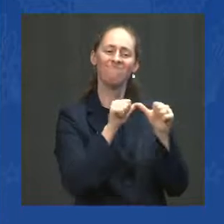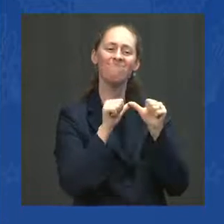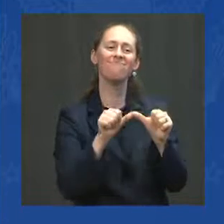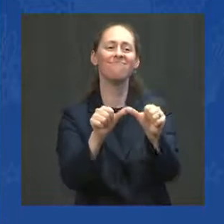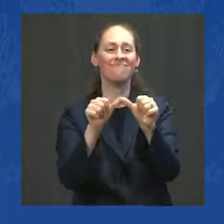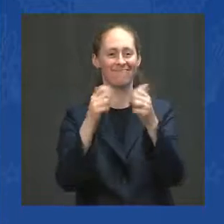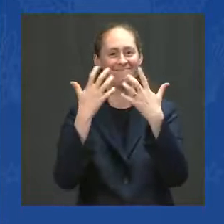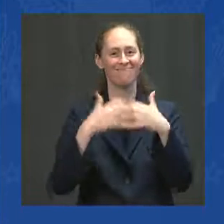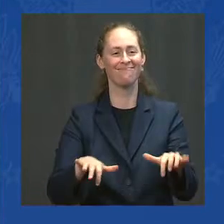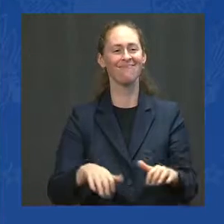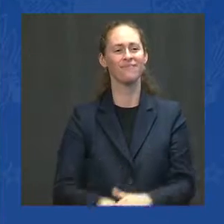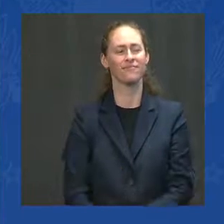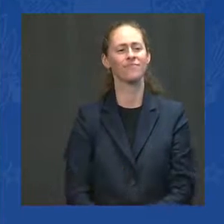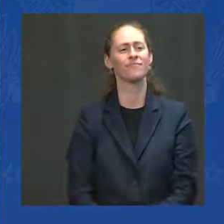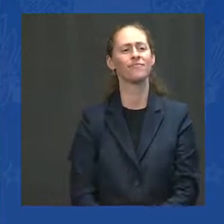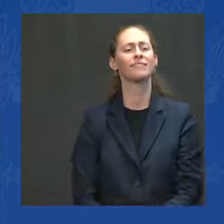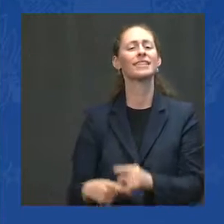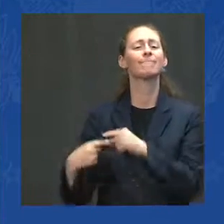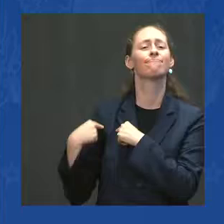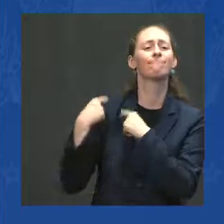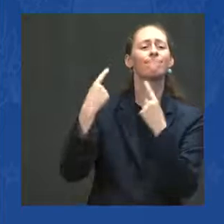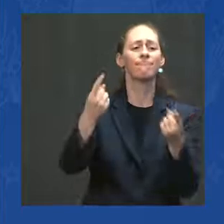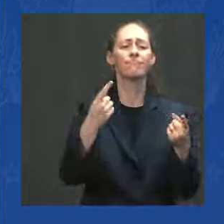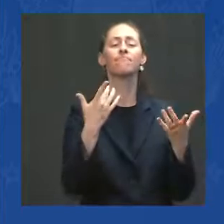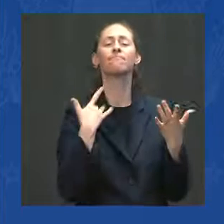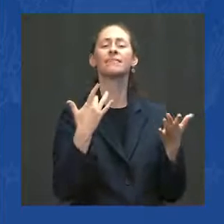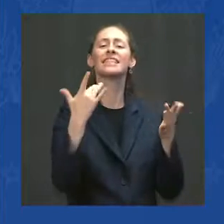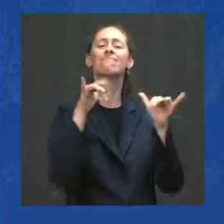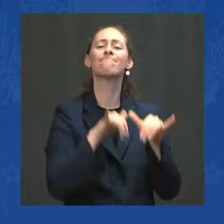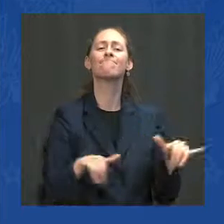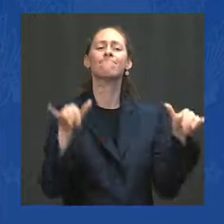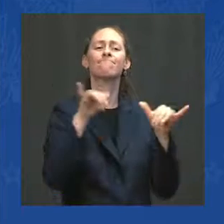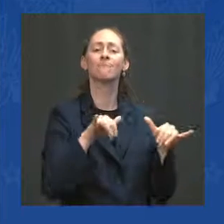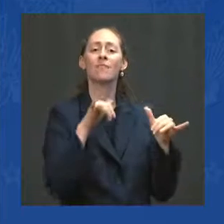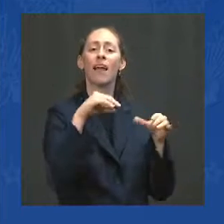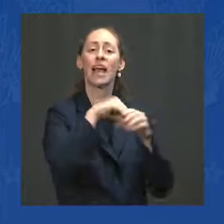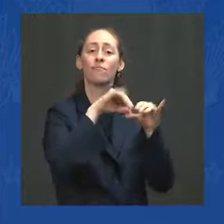infrastructure week, we're on the cusp of an infrastructure decade